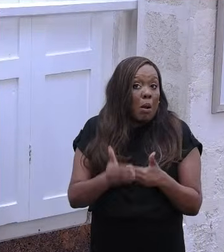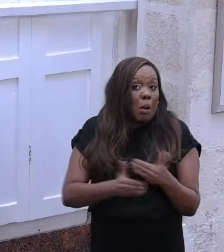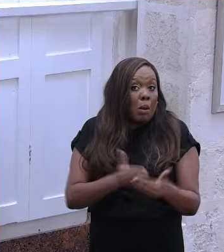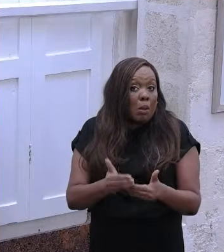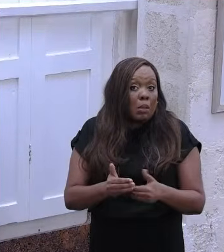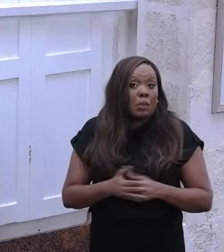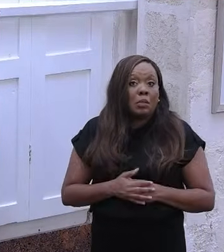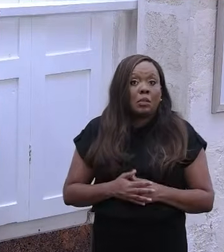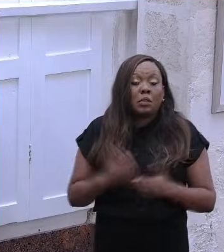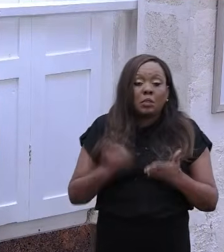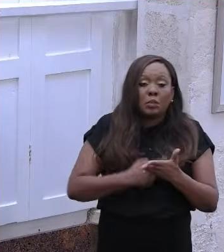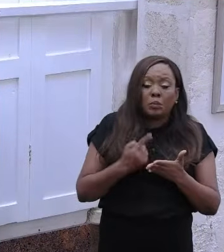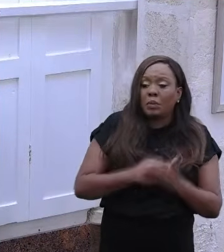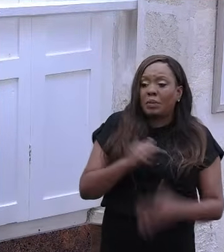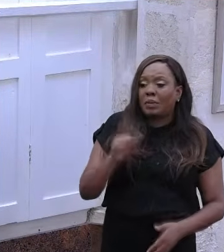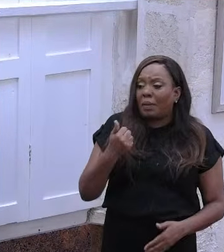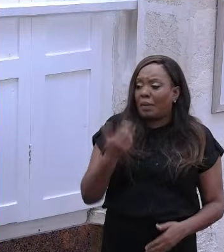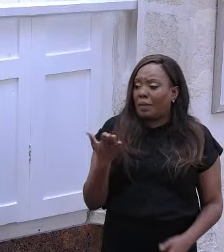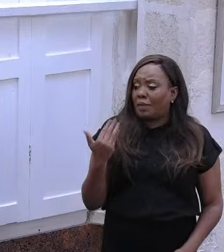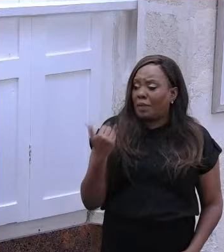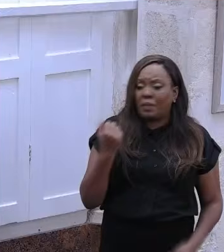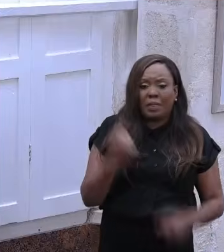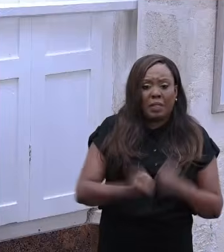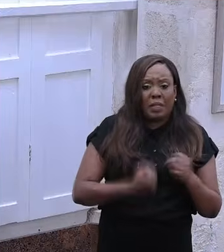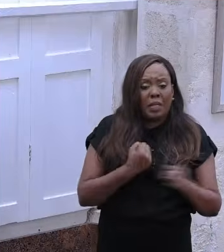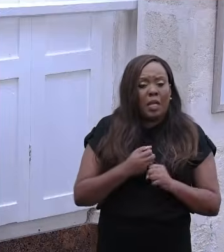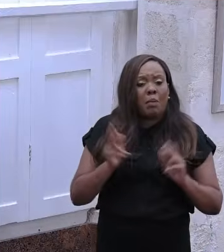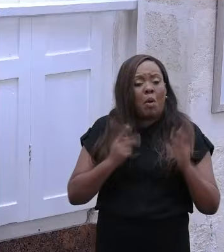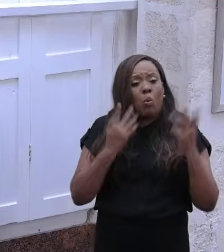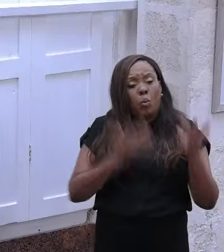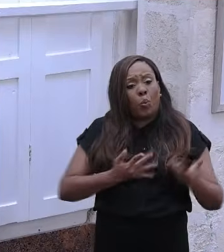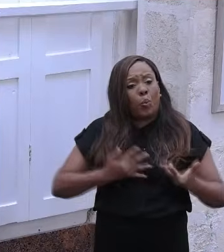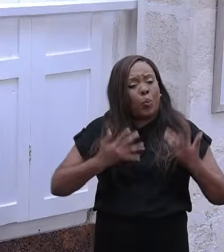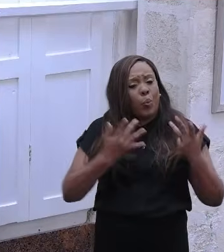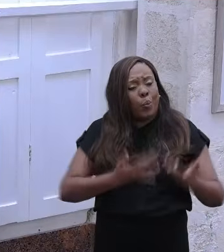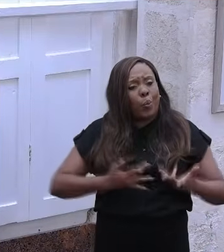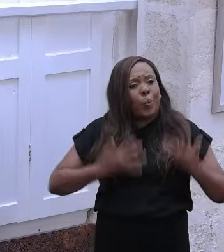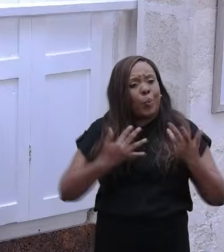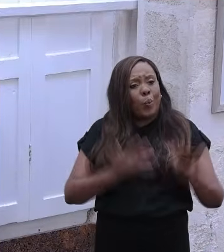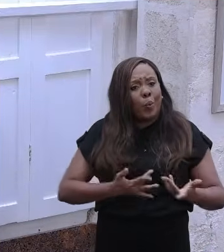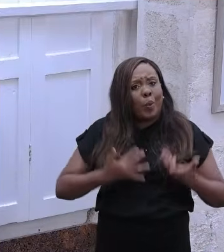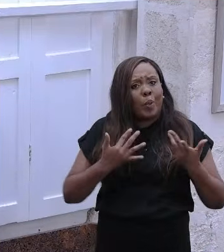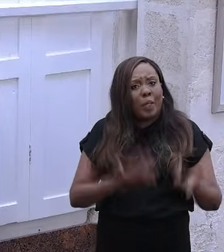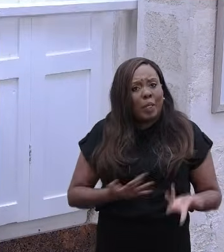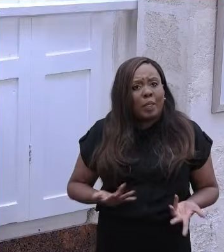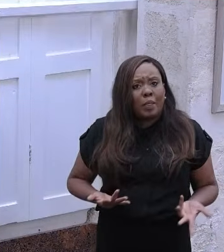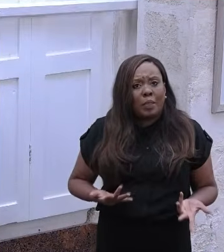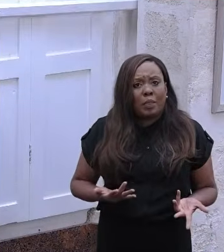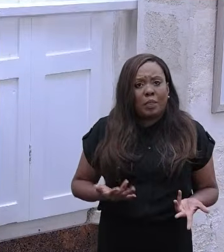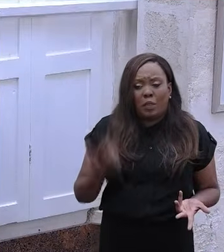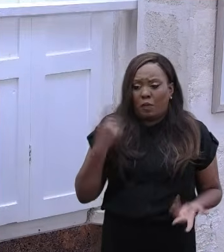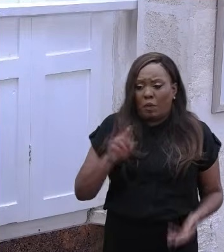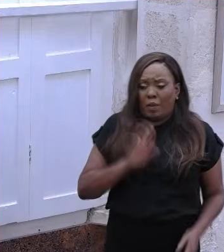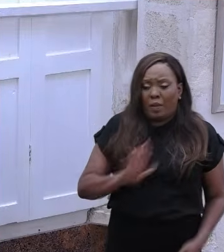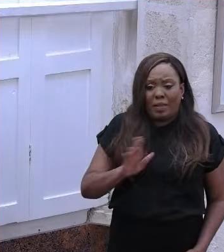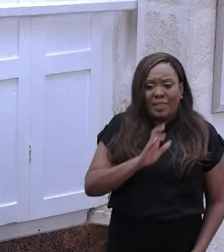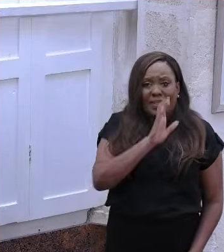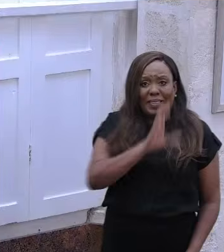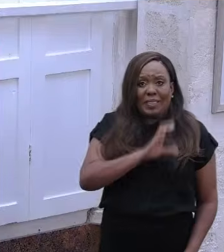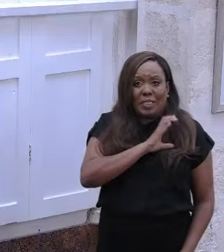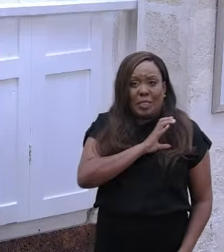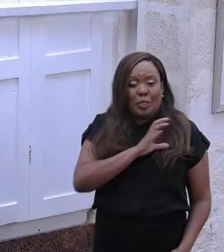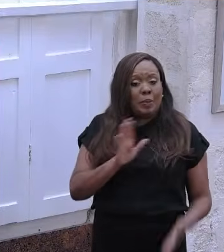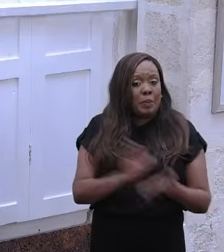sometimes 15 years waiting in the wings to have those citizenship papers processed and